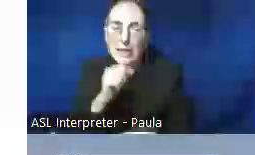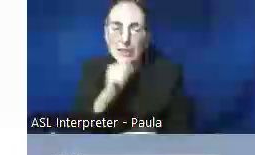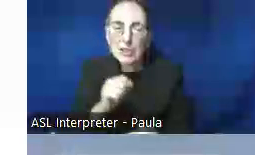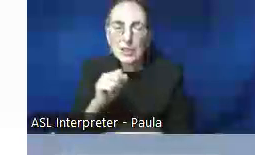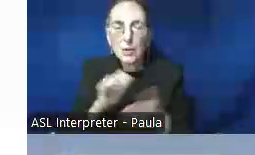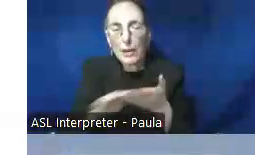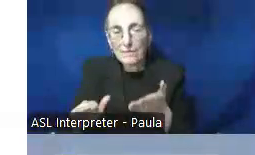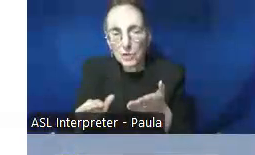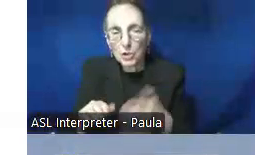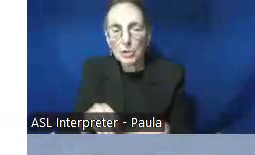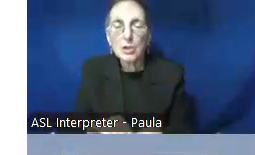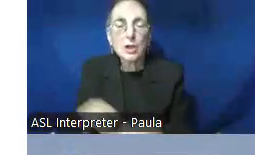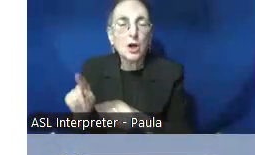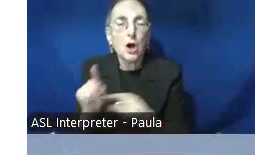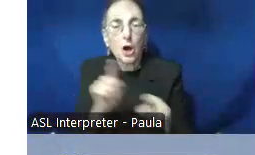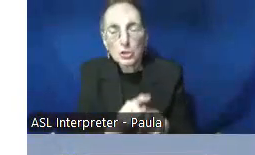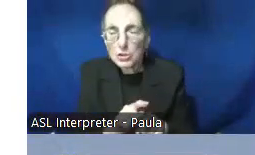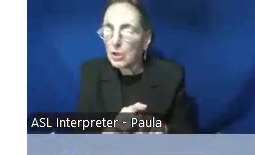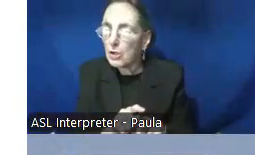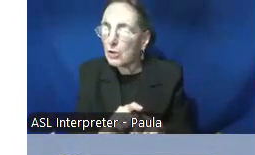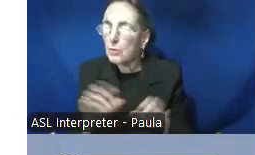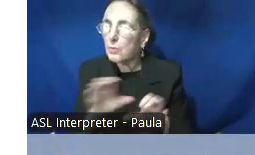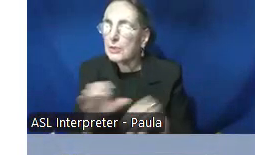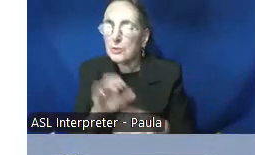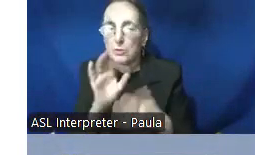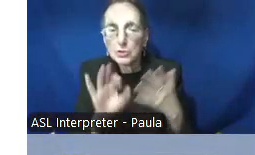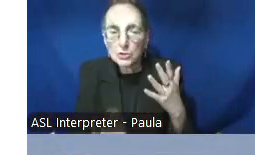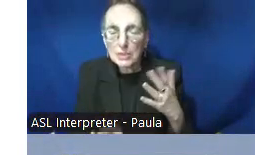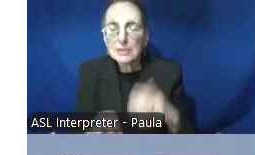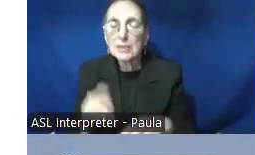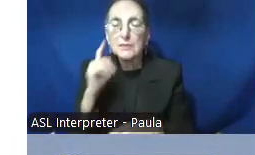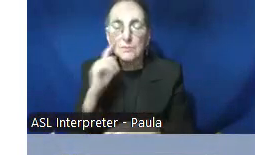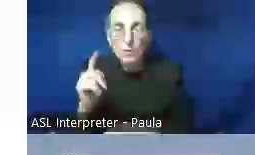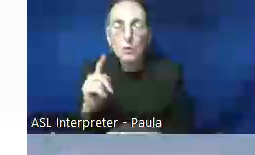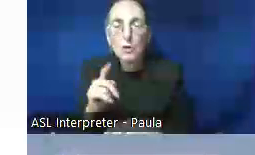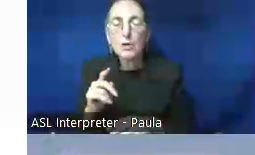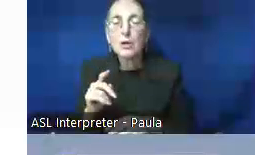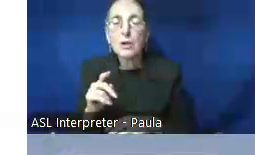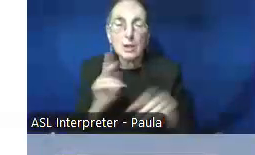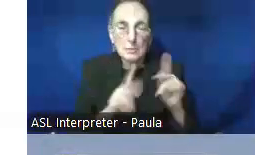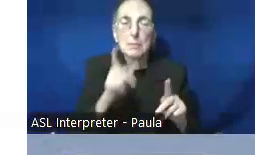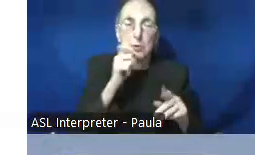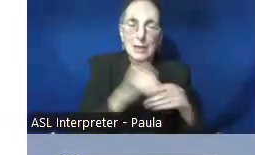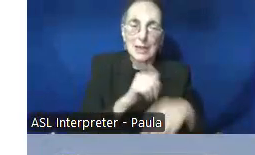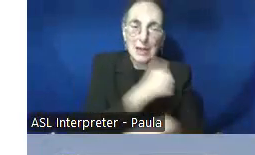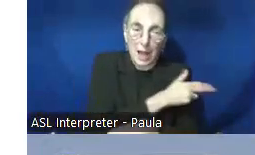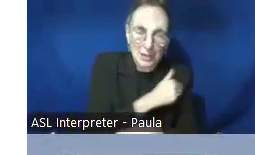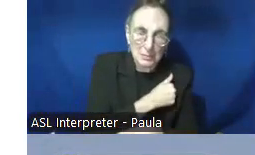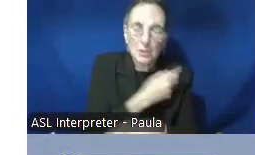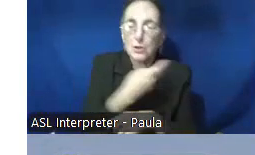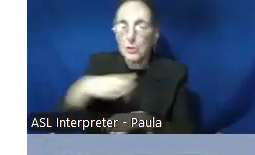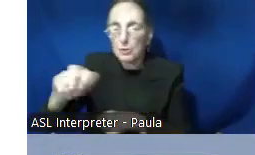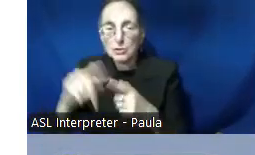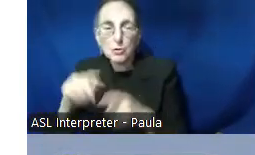do the choices for care screens, which are transitioning people from hospital either to home with